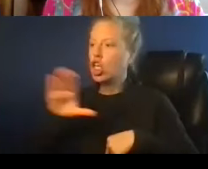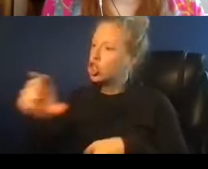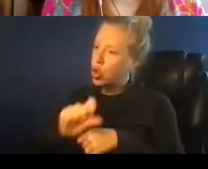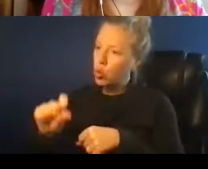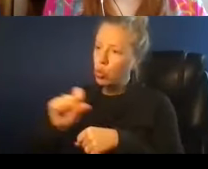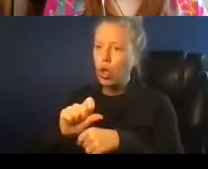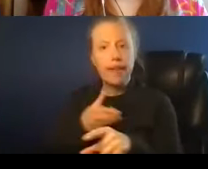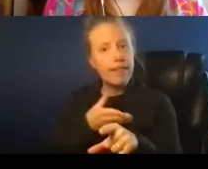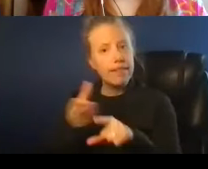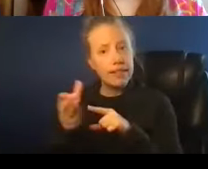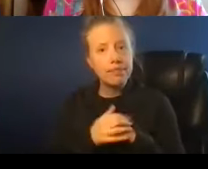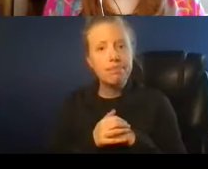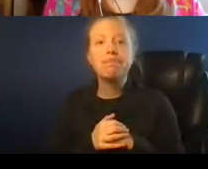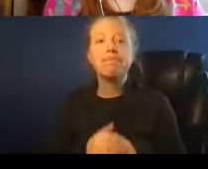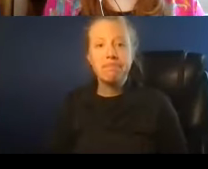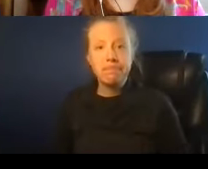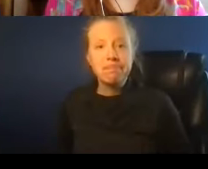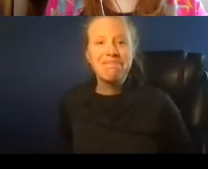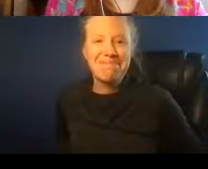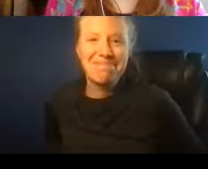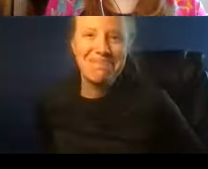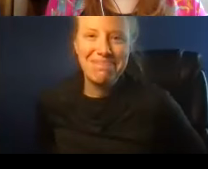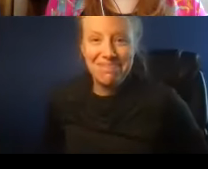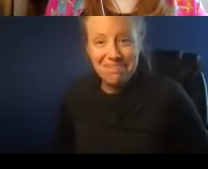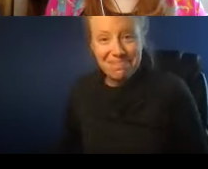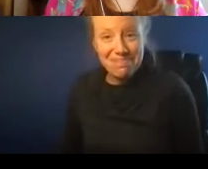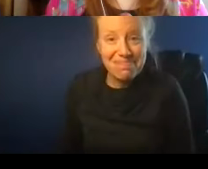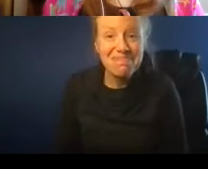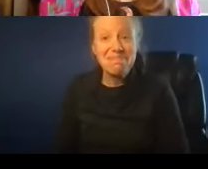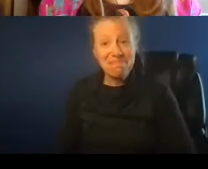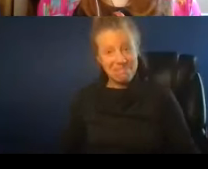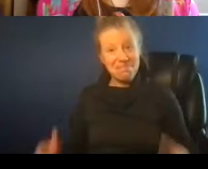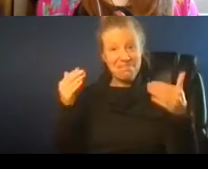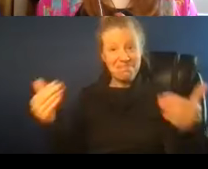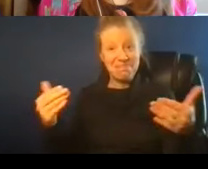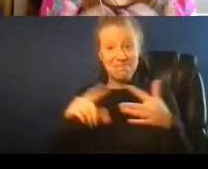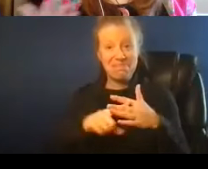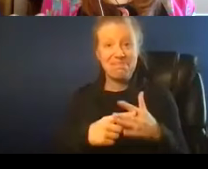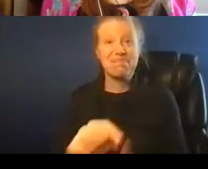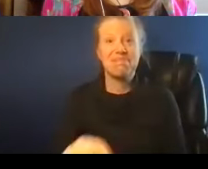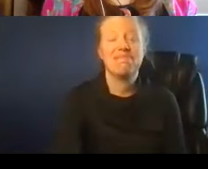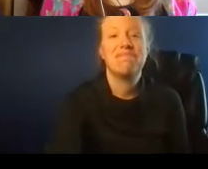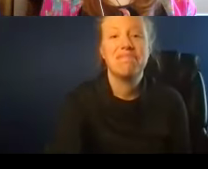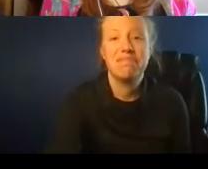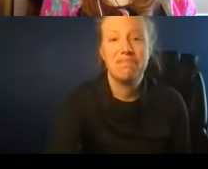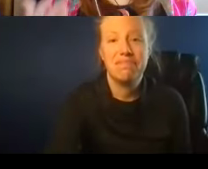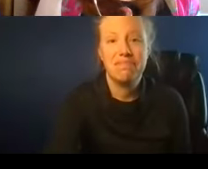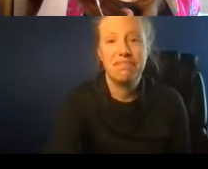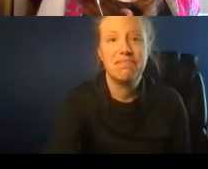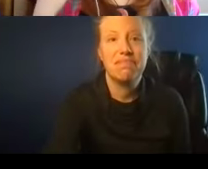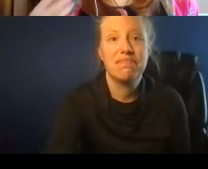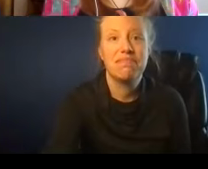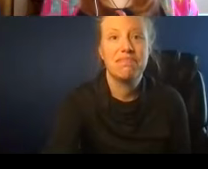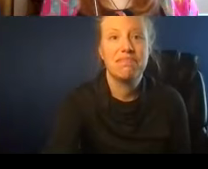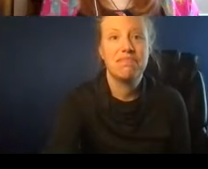well. All right, shall we move along? So our first part